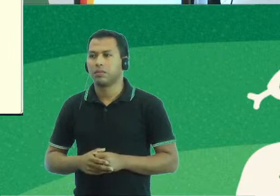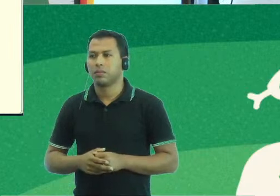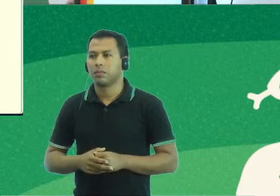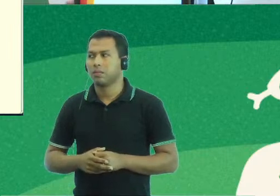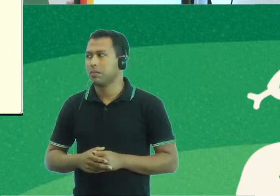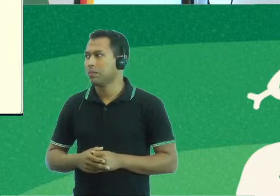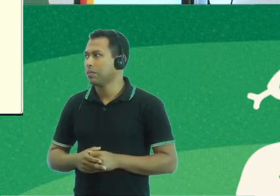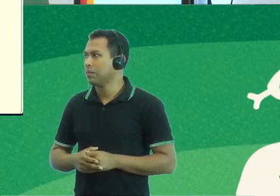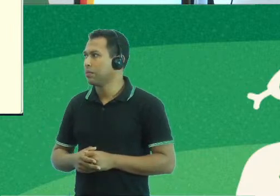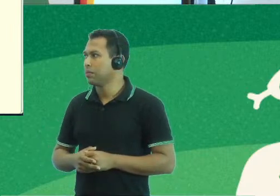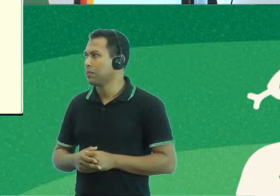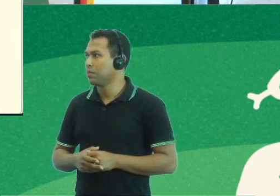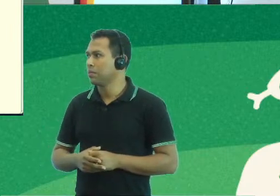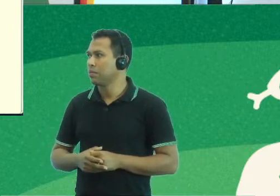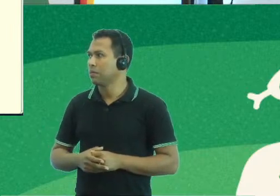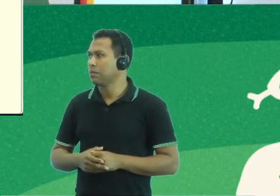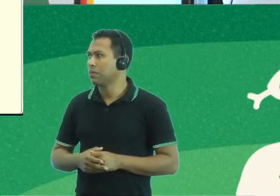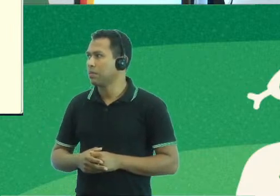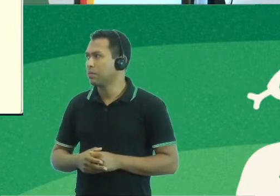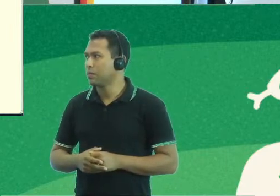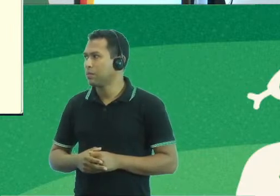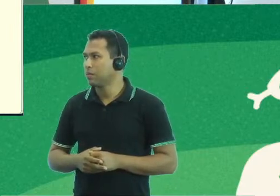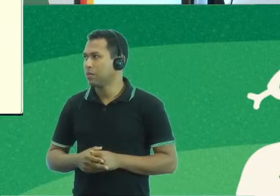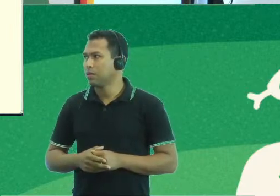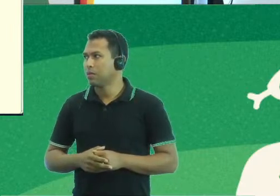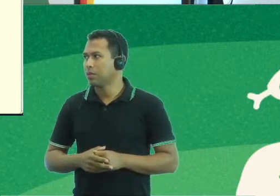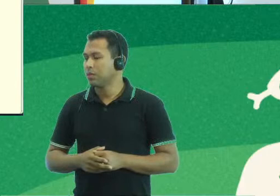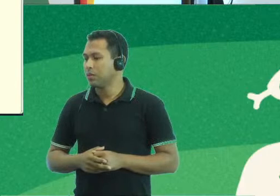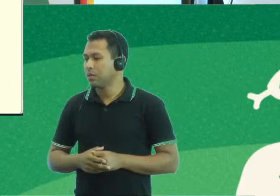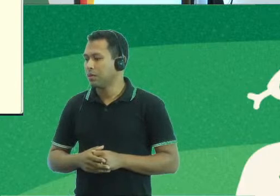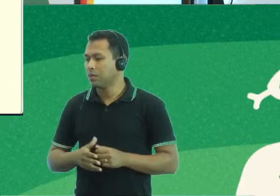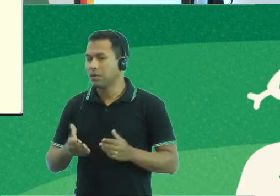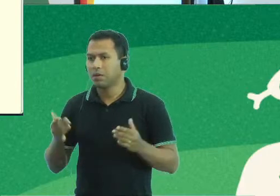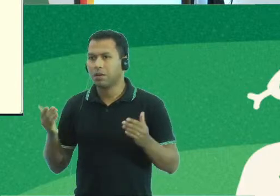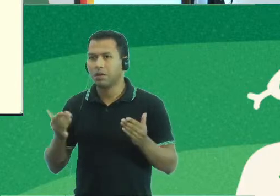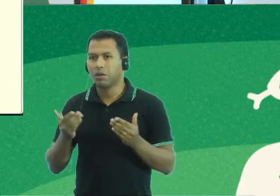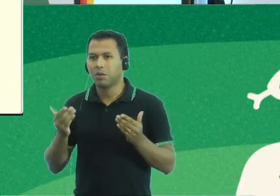Oh, this is a good opportunity to drink some water.